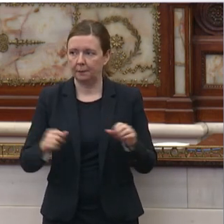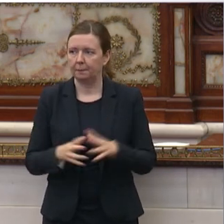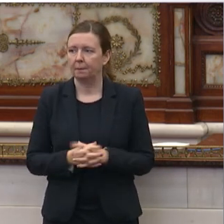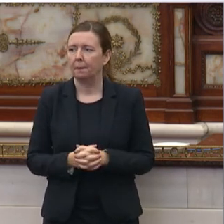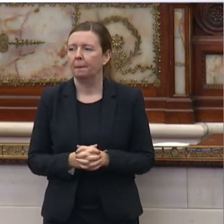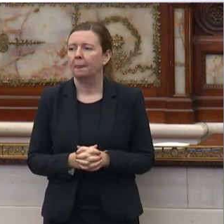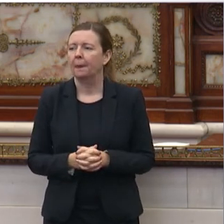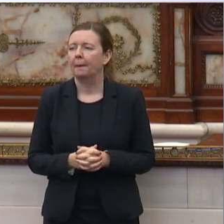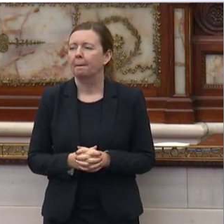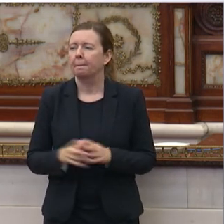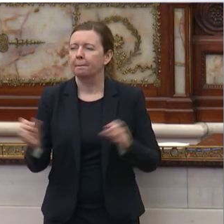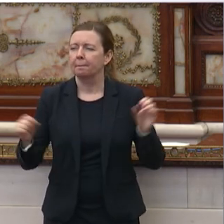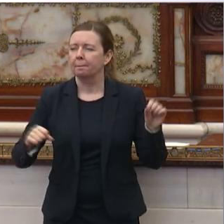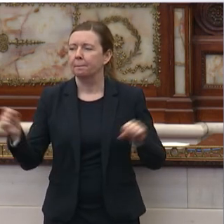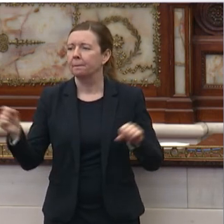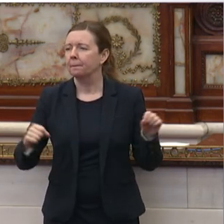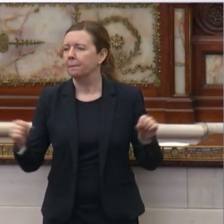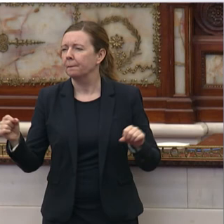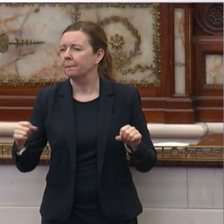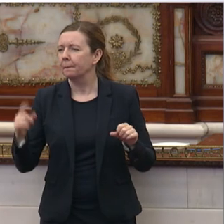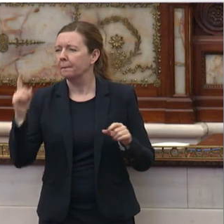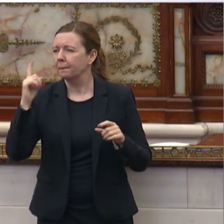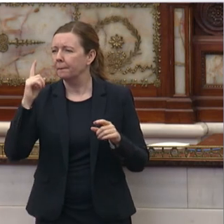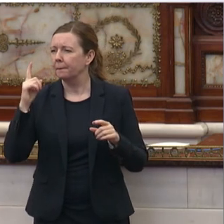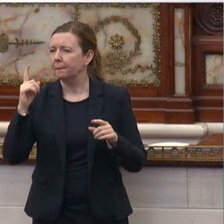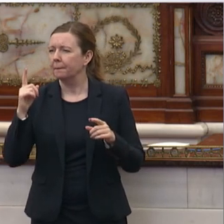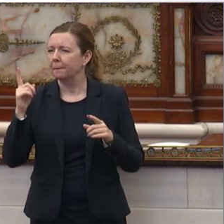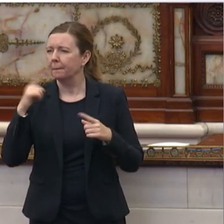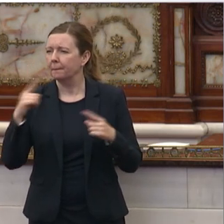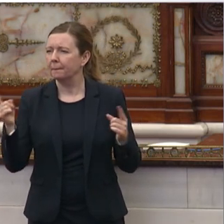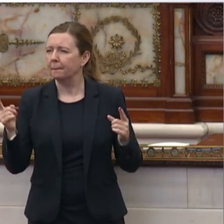by saying aye. Aye. Aye. Aye.